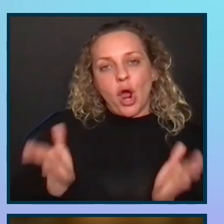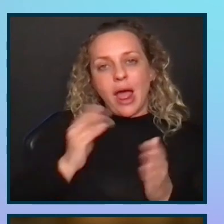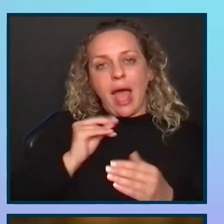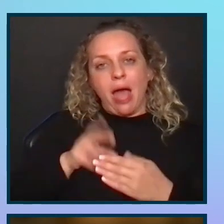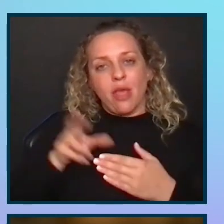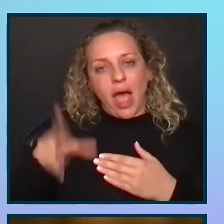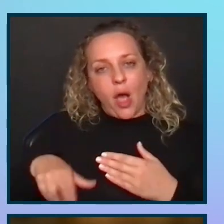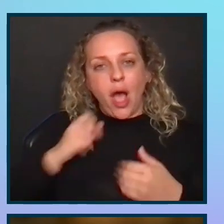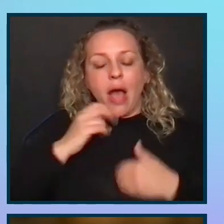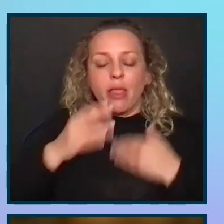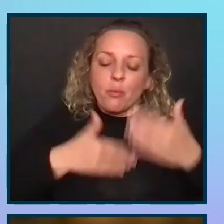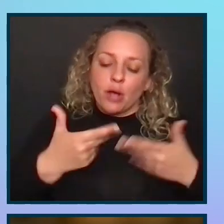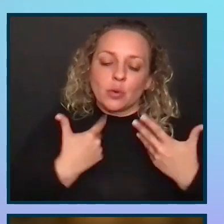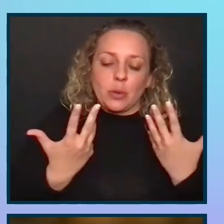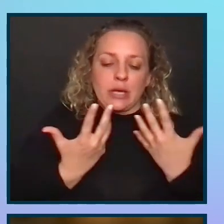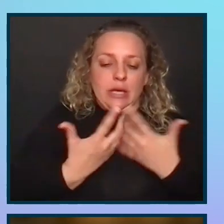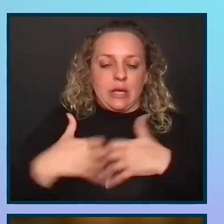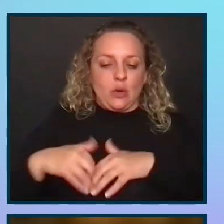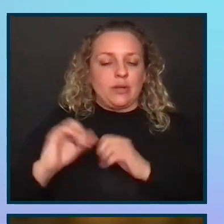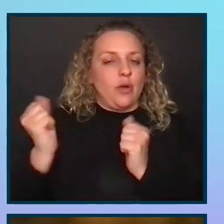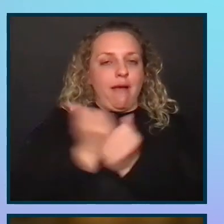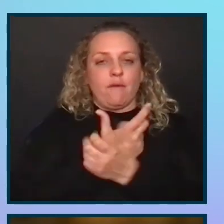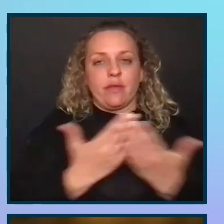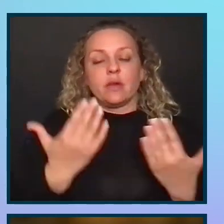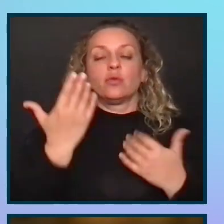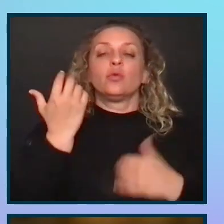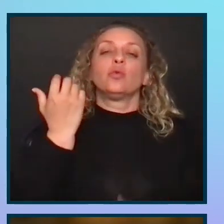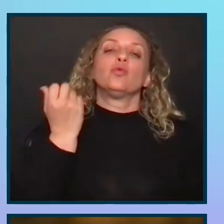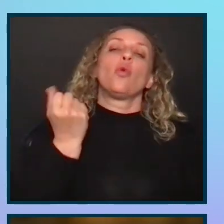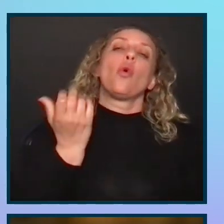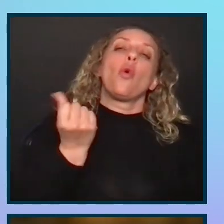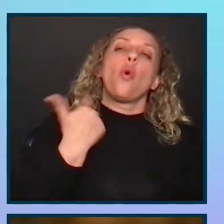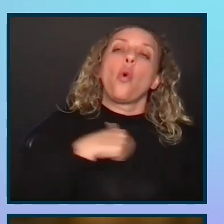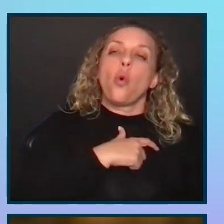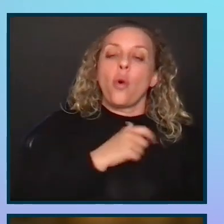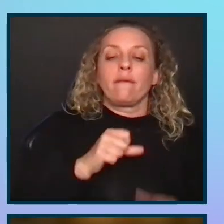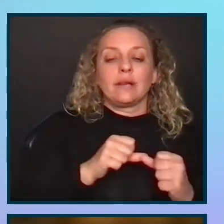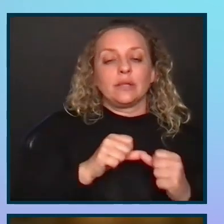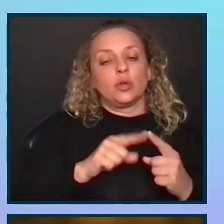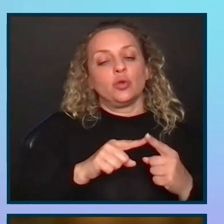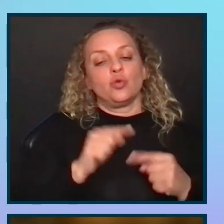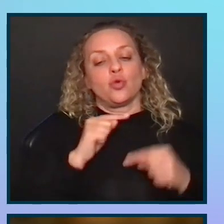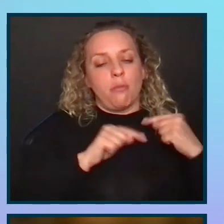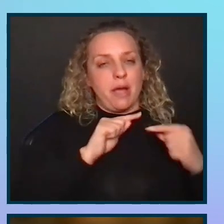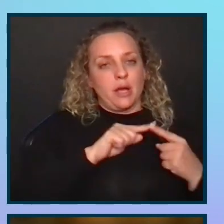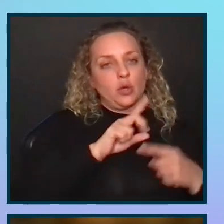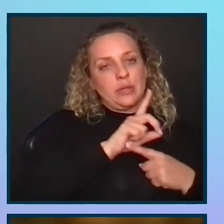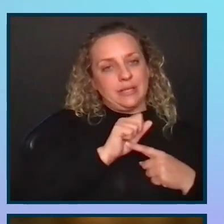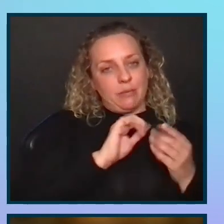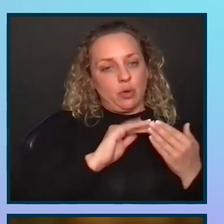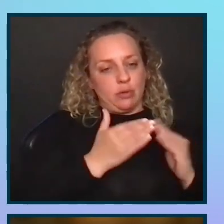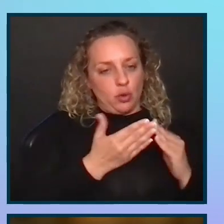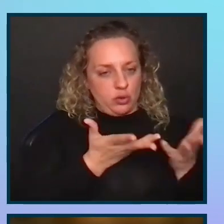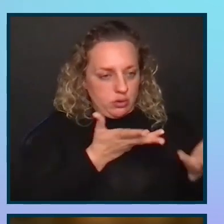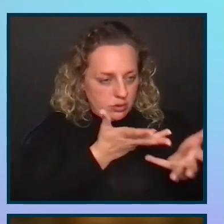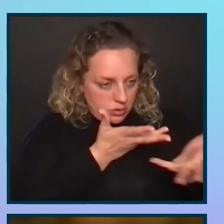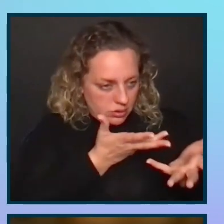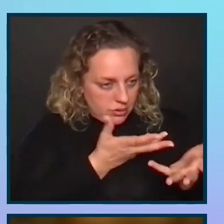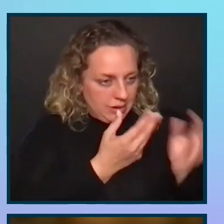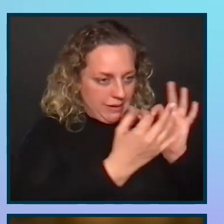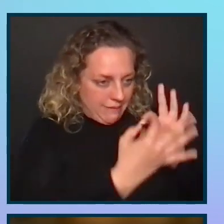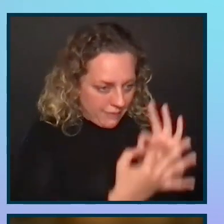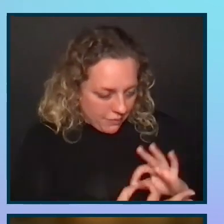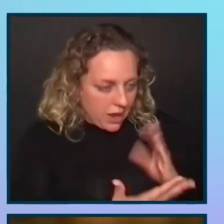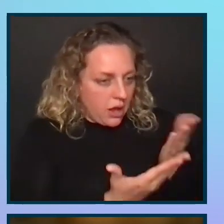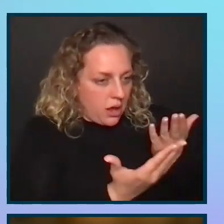we integrate into all of this. And so because we're continually going back to the disabled community and getting input and